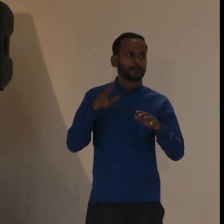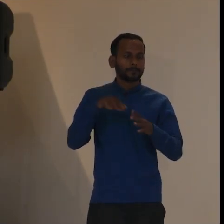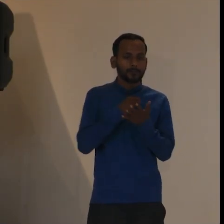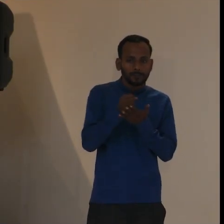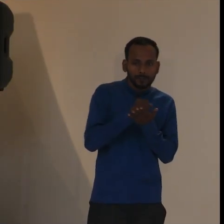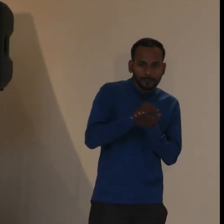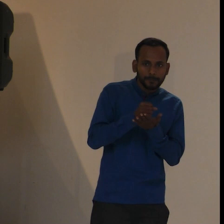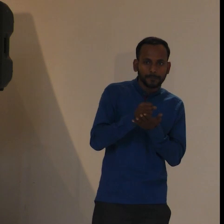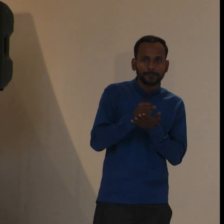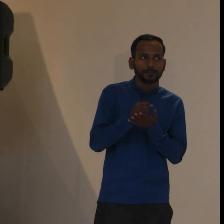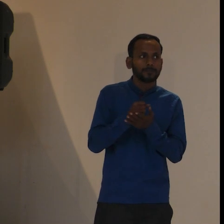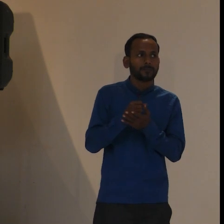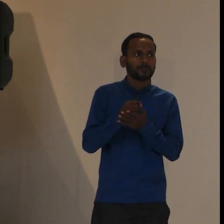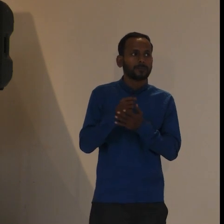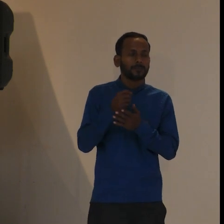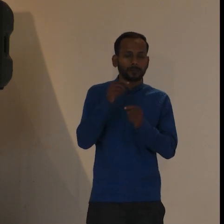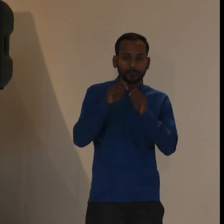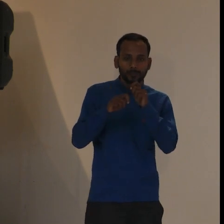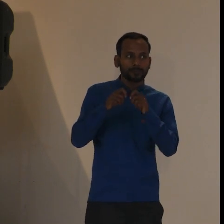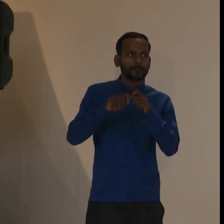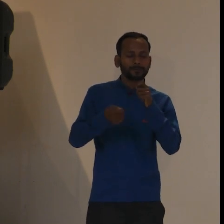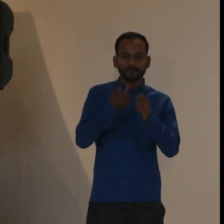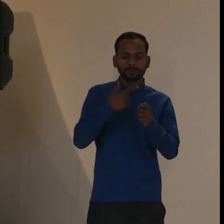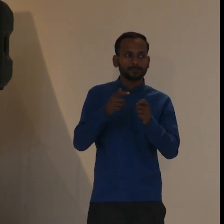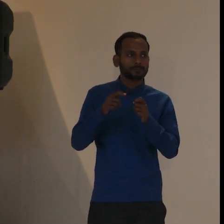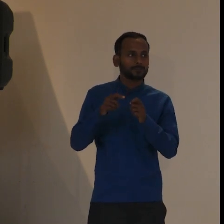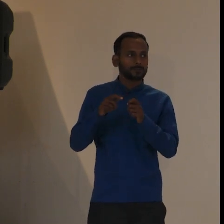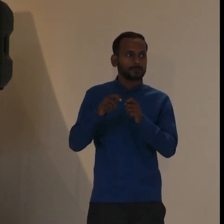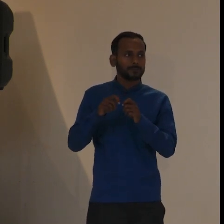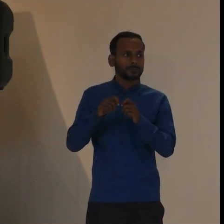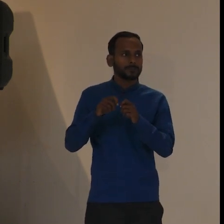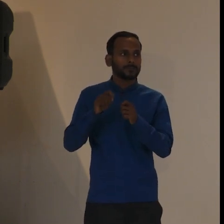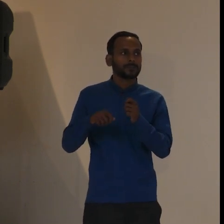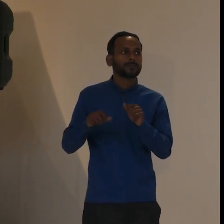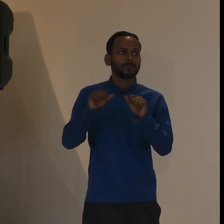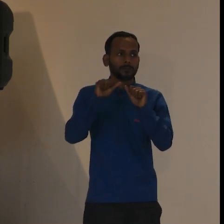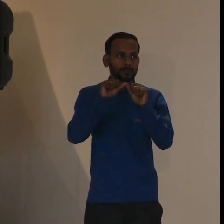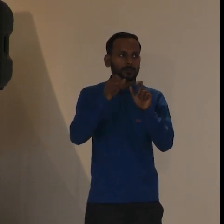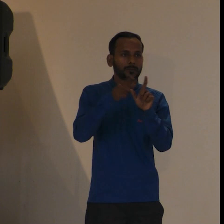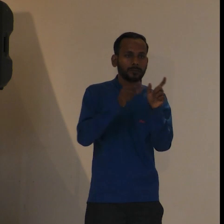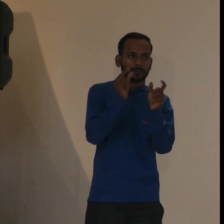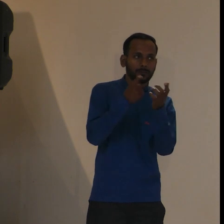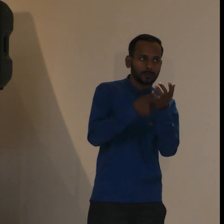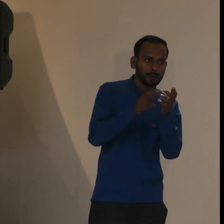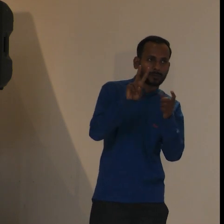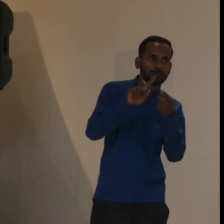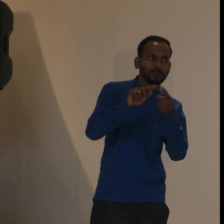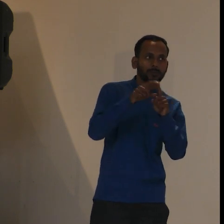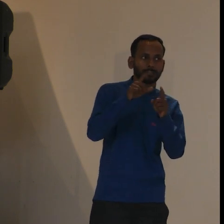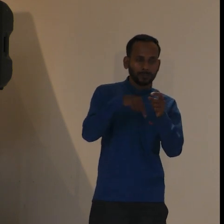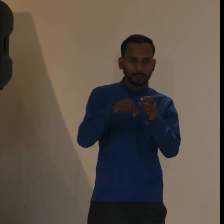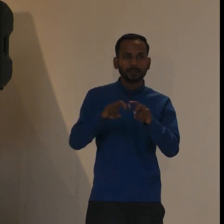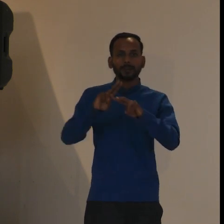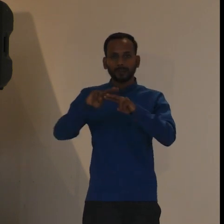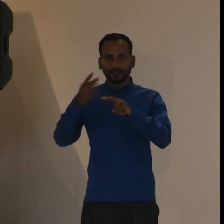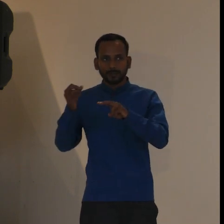trying to bring in these decolonized notions of medicine. So be it Ayurveda, be it traditional folk medicine, be it